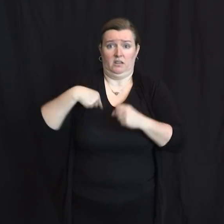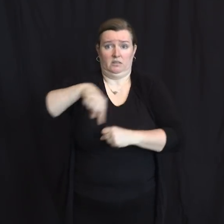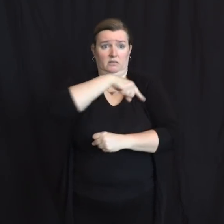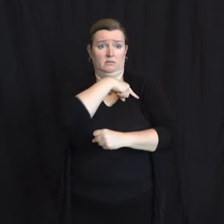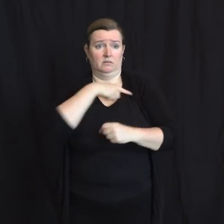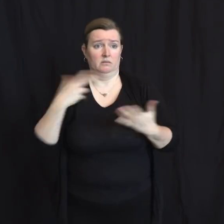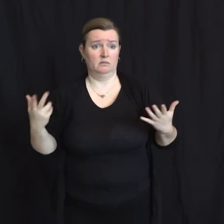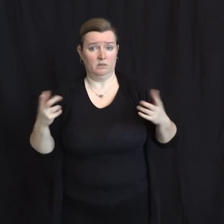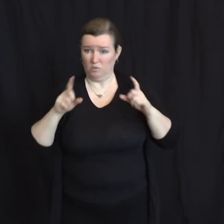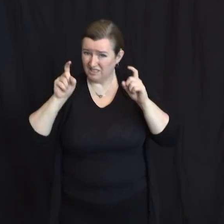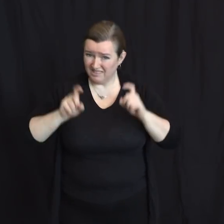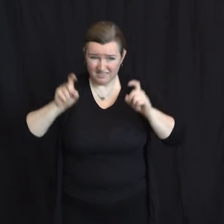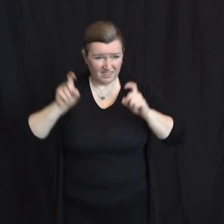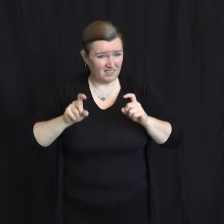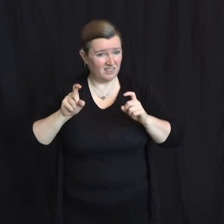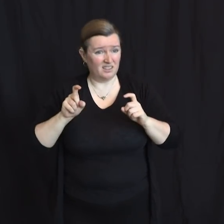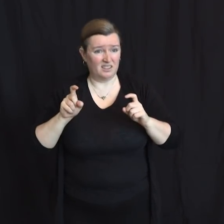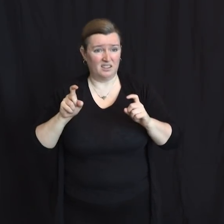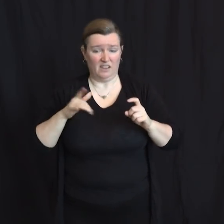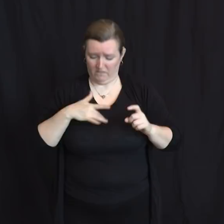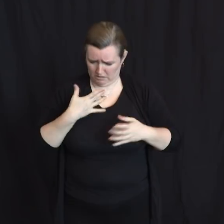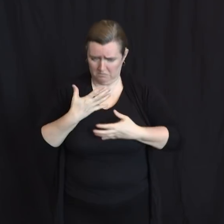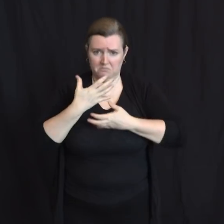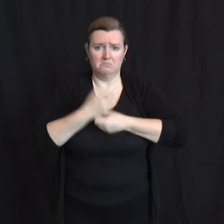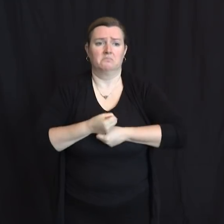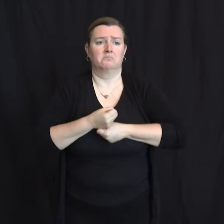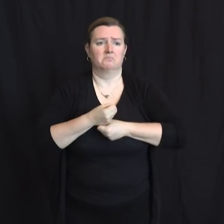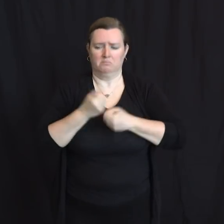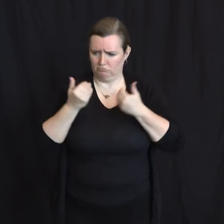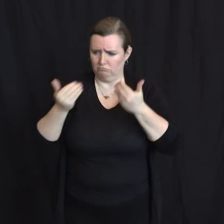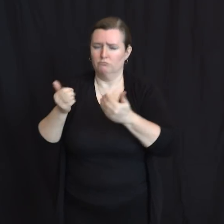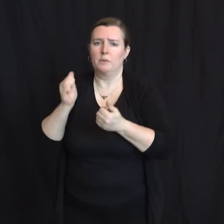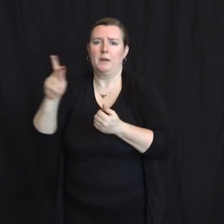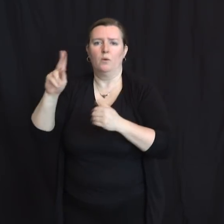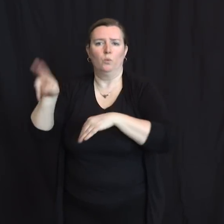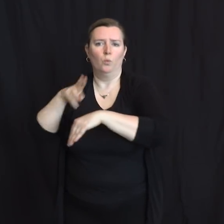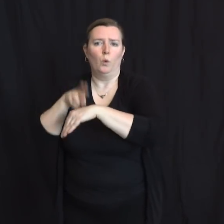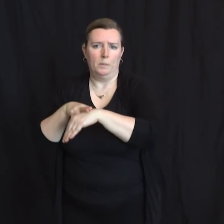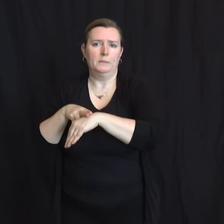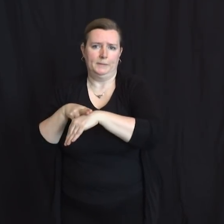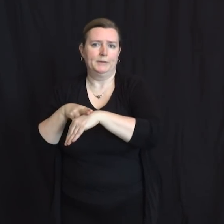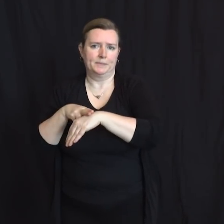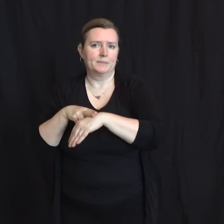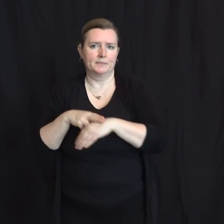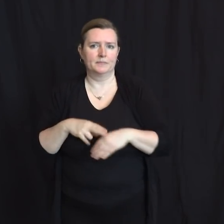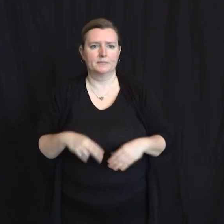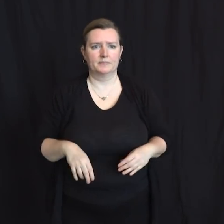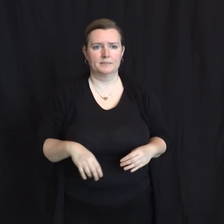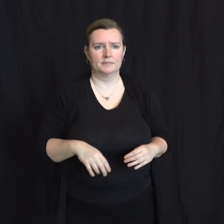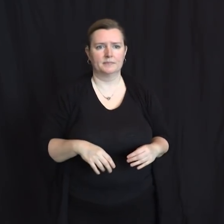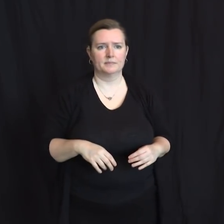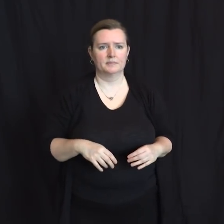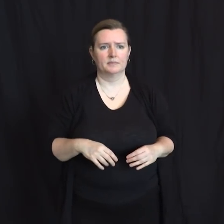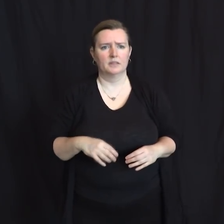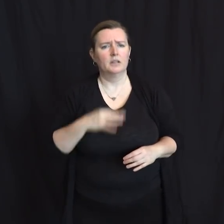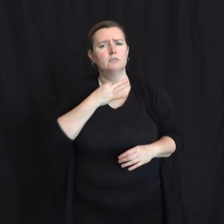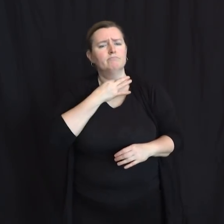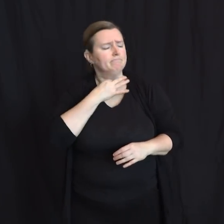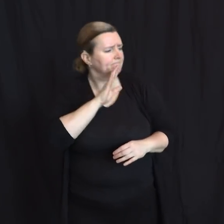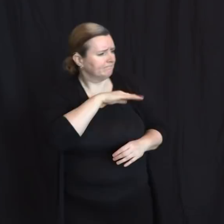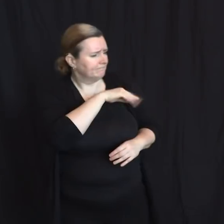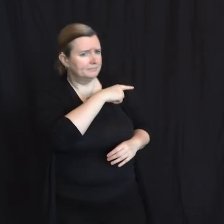have the confidence to reopen. Brian, let me ask you before we turn to Pat, what's your most limiting